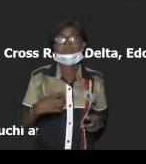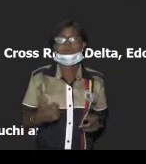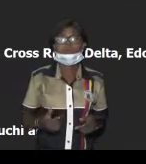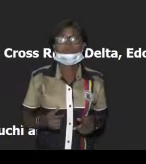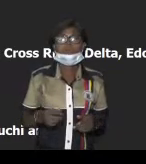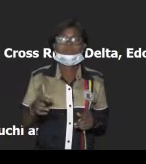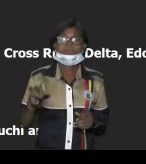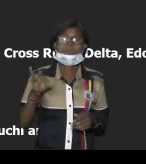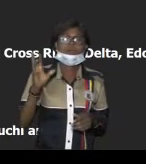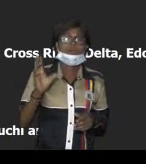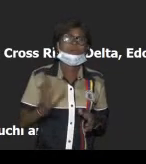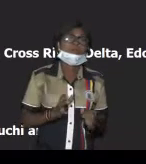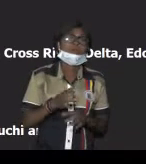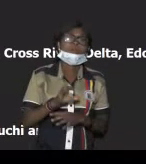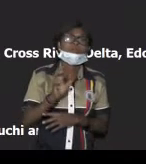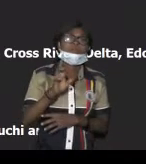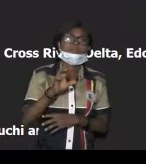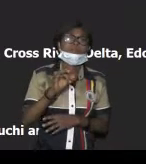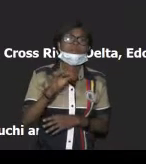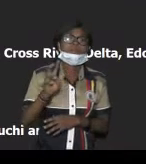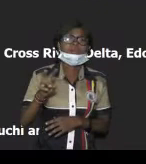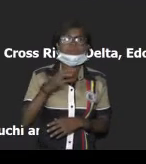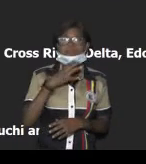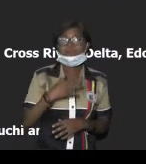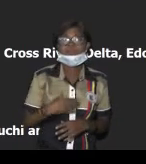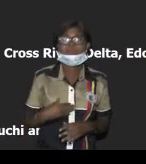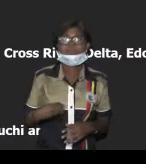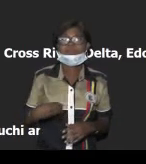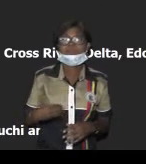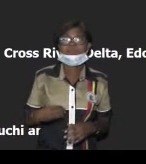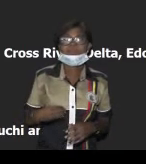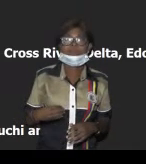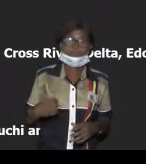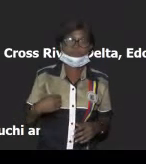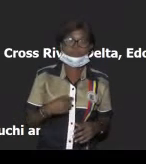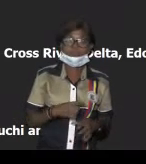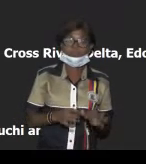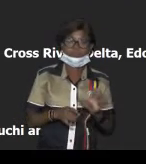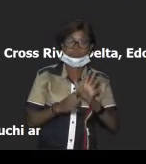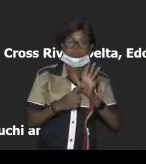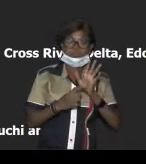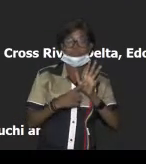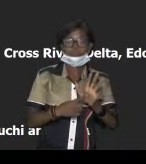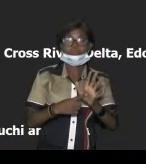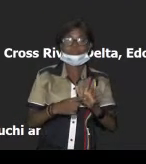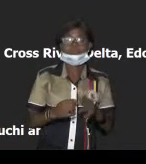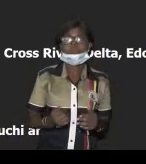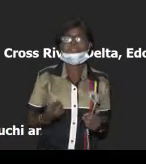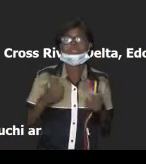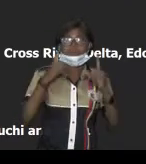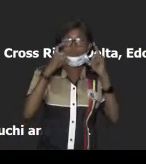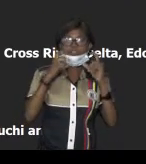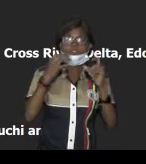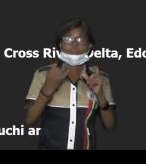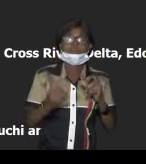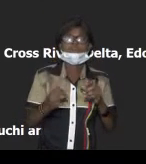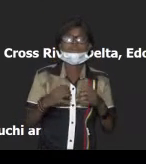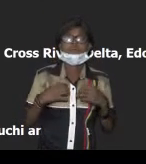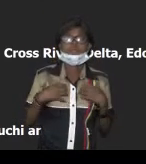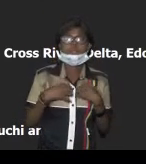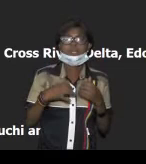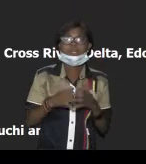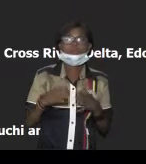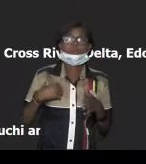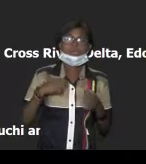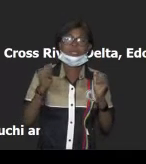Bayelsa, Cross River, and so on. And lastly, we talked about savanna, examples of animal, donkeys, and